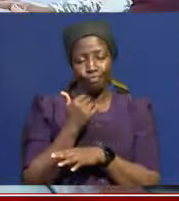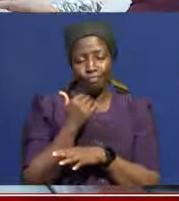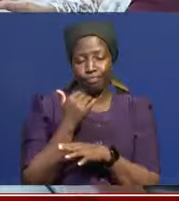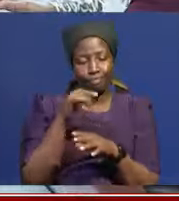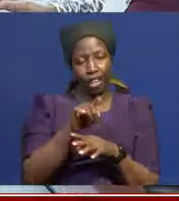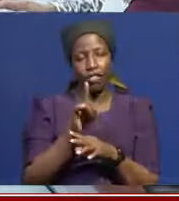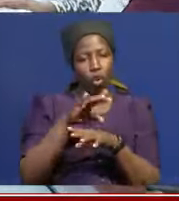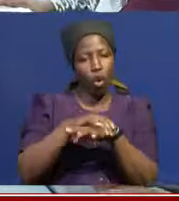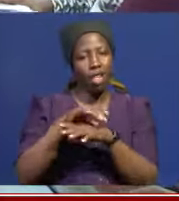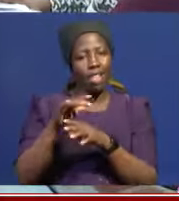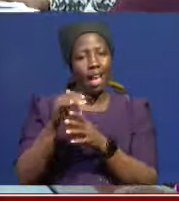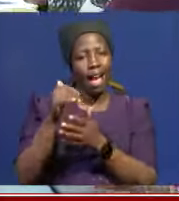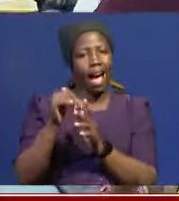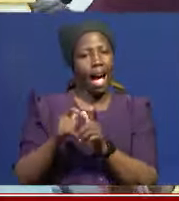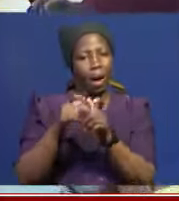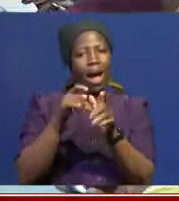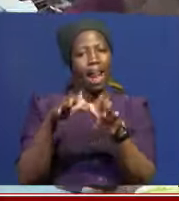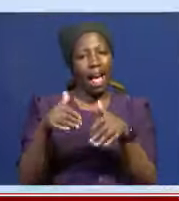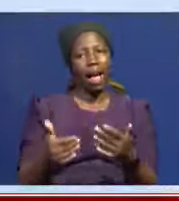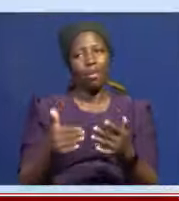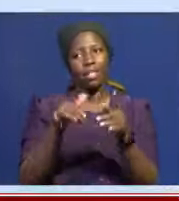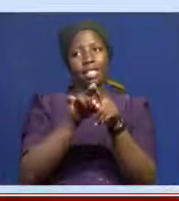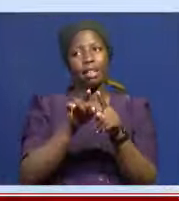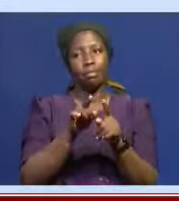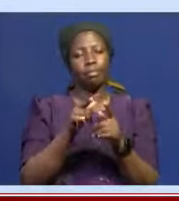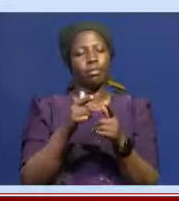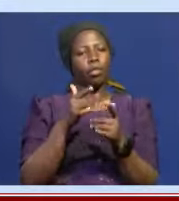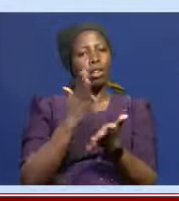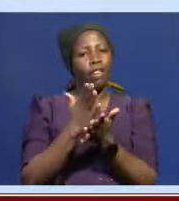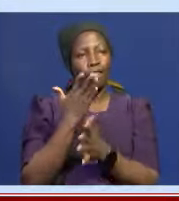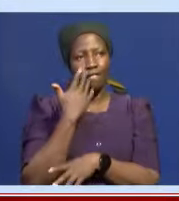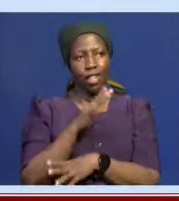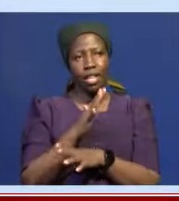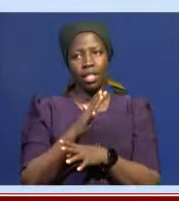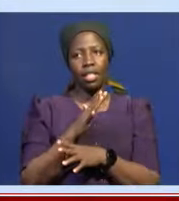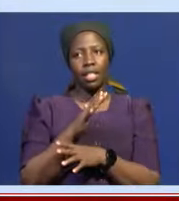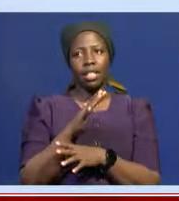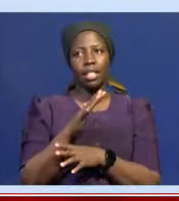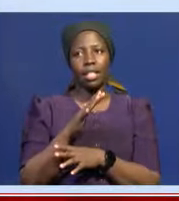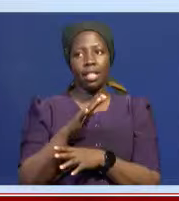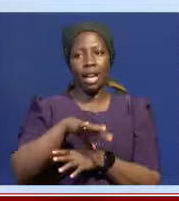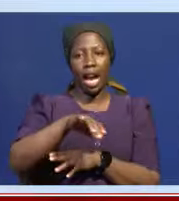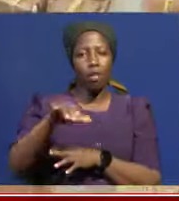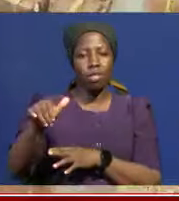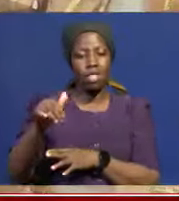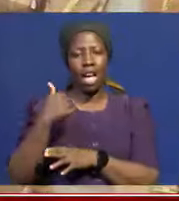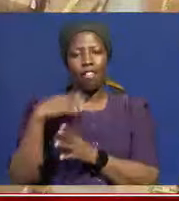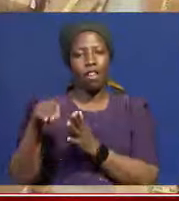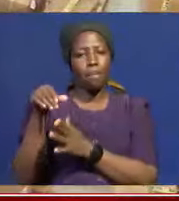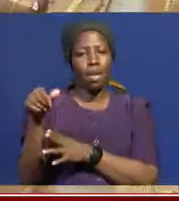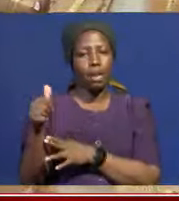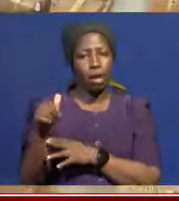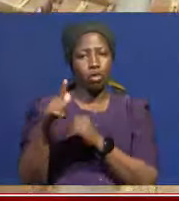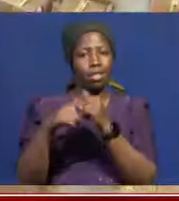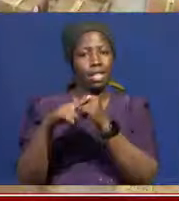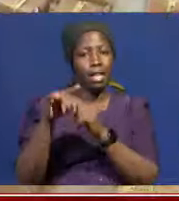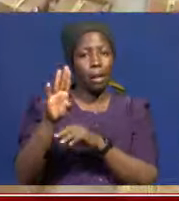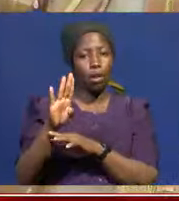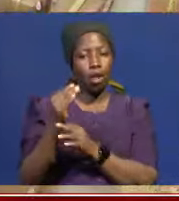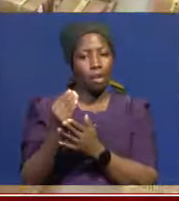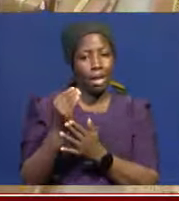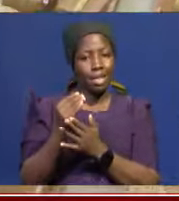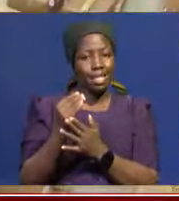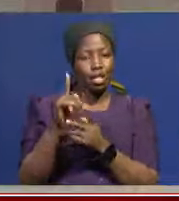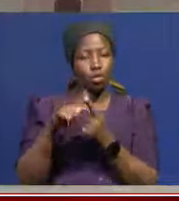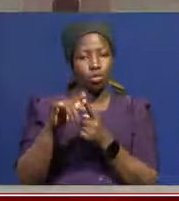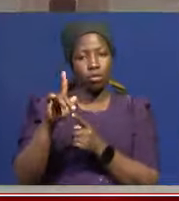press on Wednesday, Nyakera also confirmed that counties owe KEMSA a total of 6 billion shillings after supplying drugs.